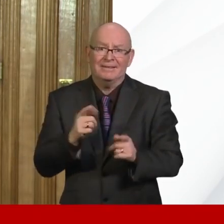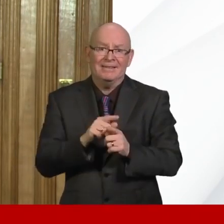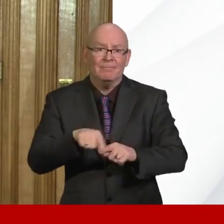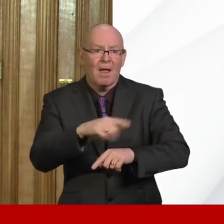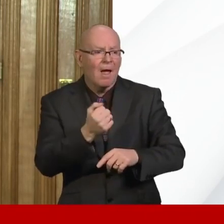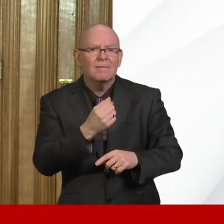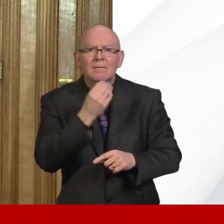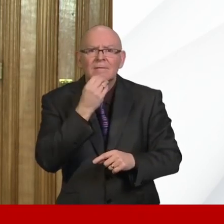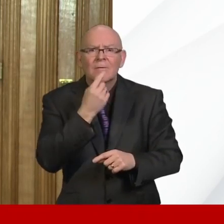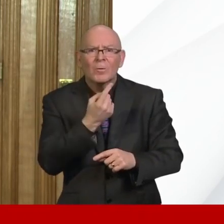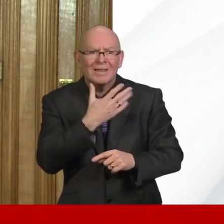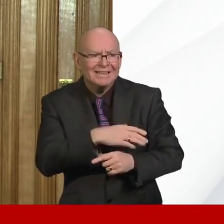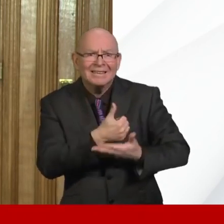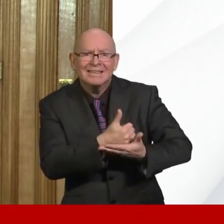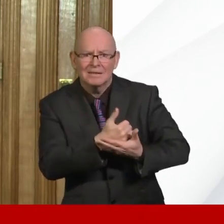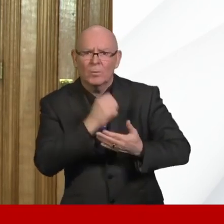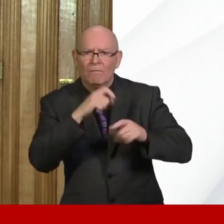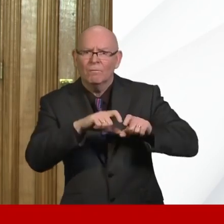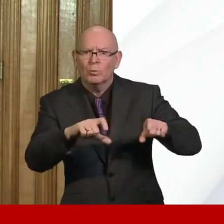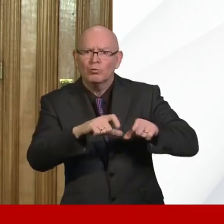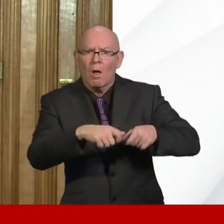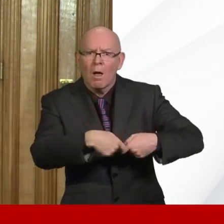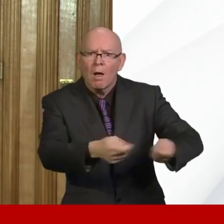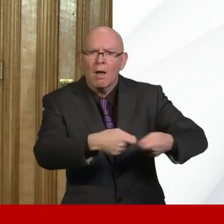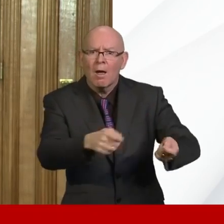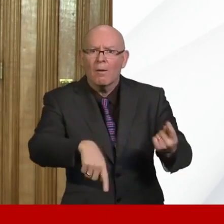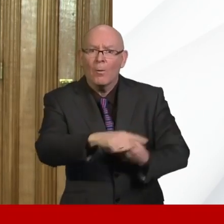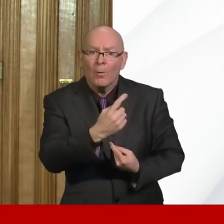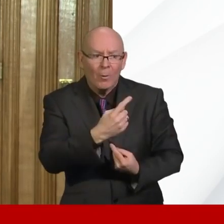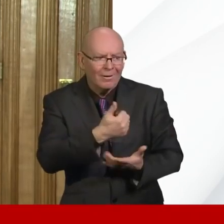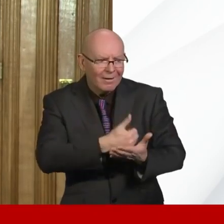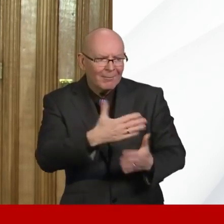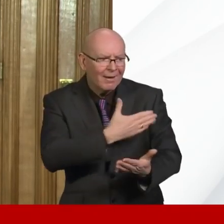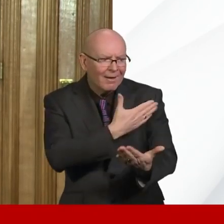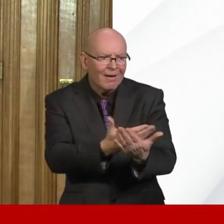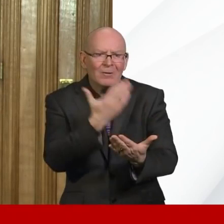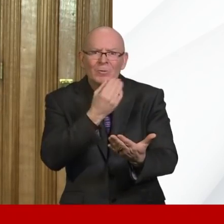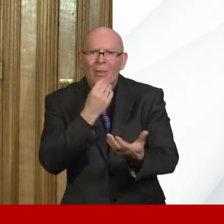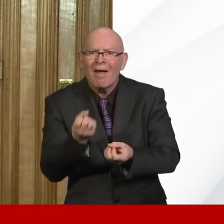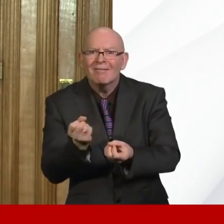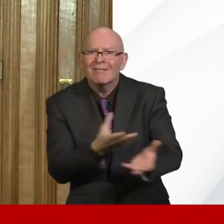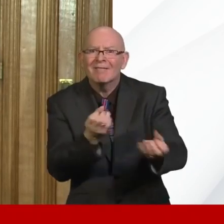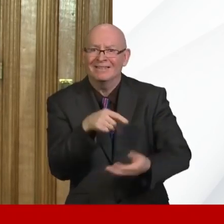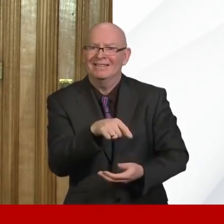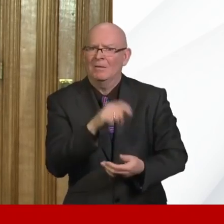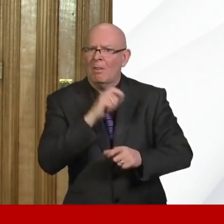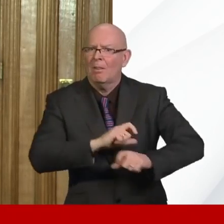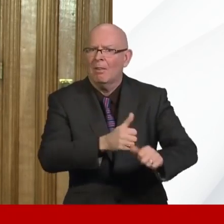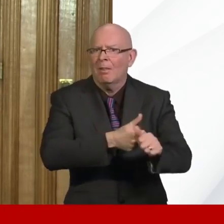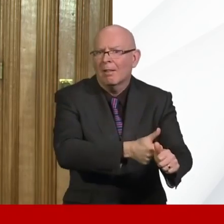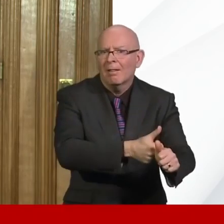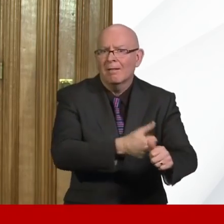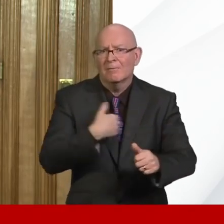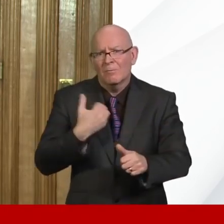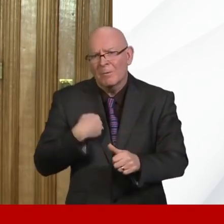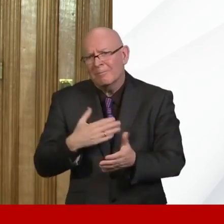pupils get the qualifications they need and deserve for their academic career. Now, I know that these steps will